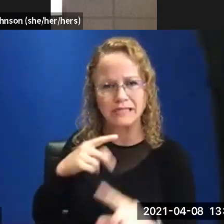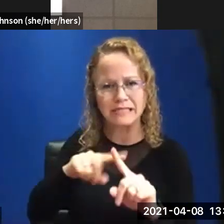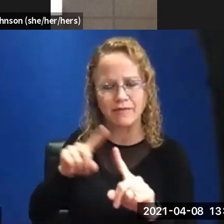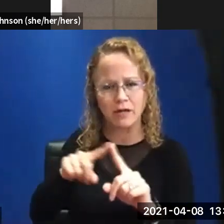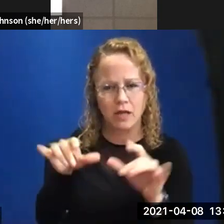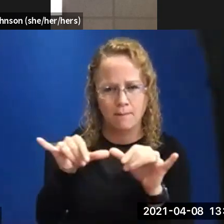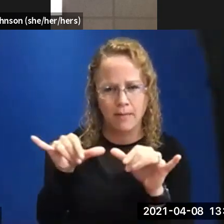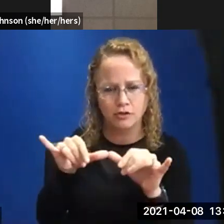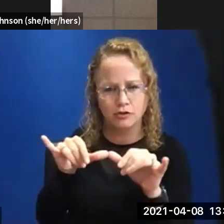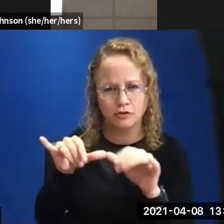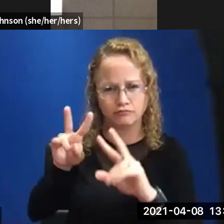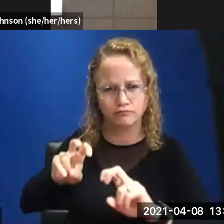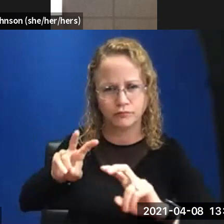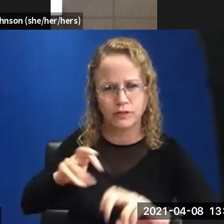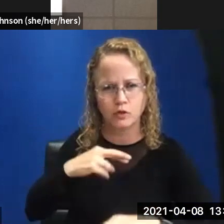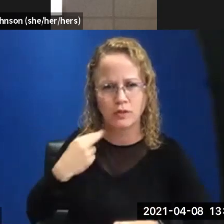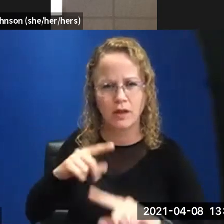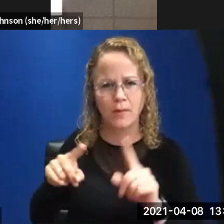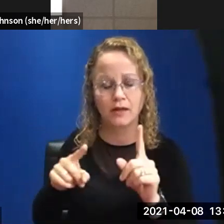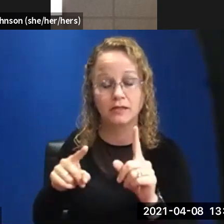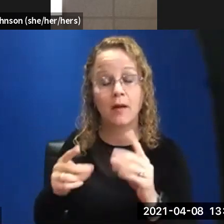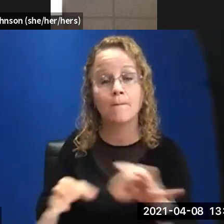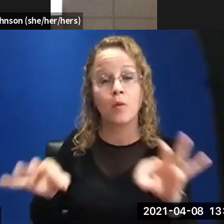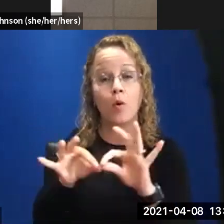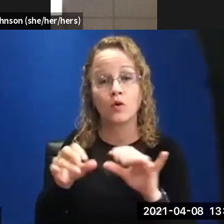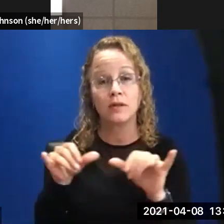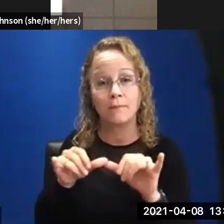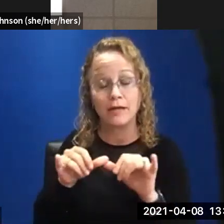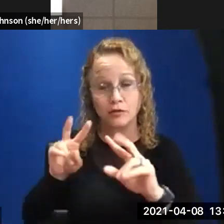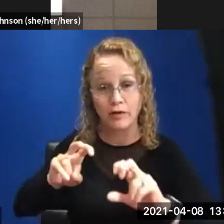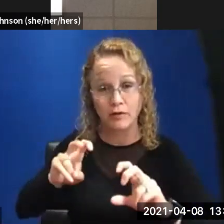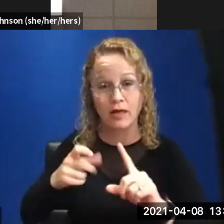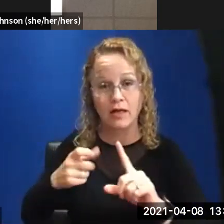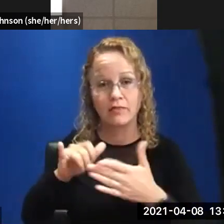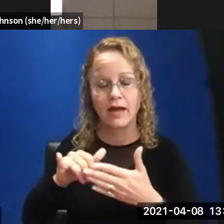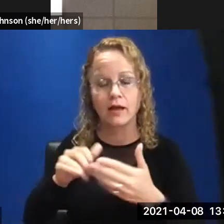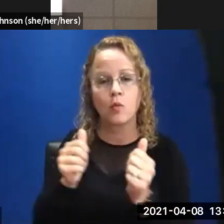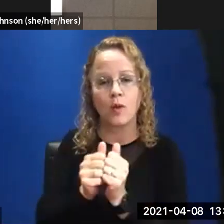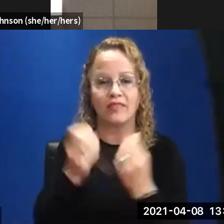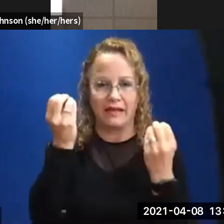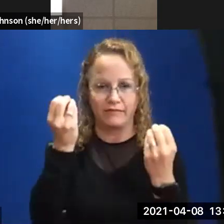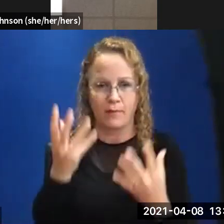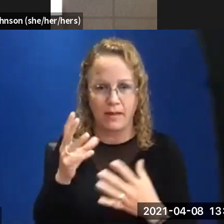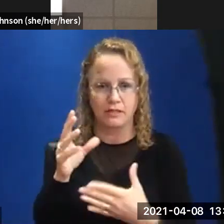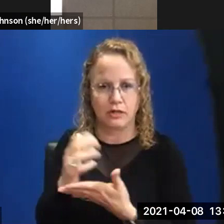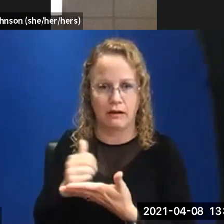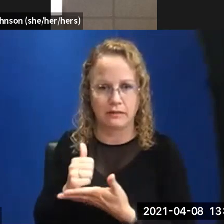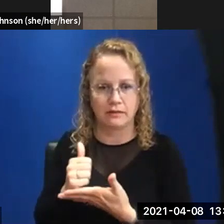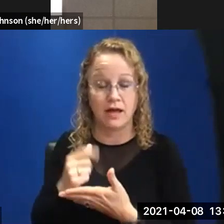risks, but it's important to measure that out from a place of information. So I think that's the end